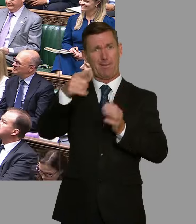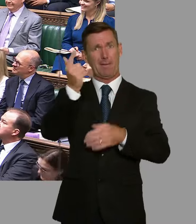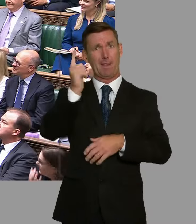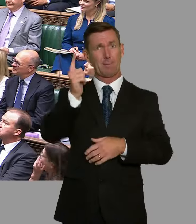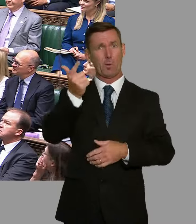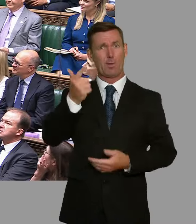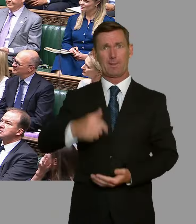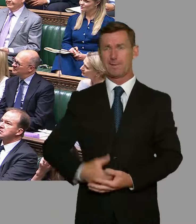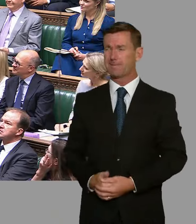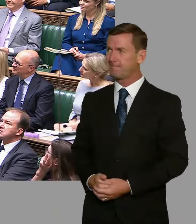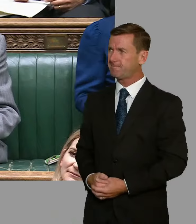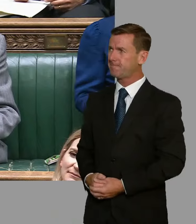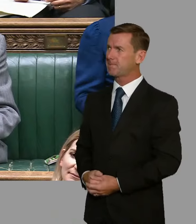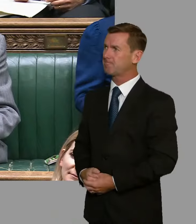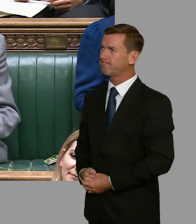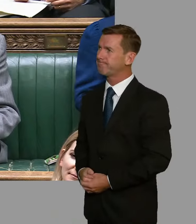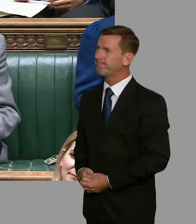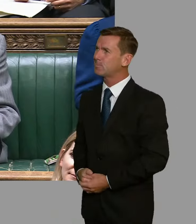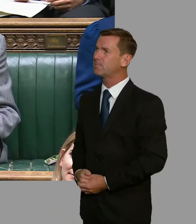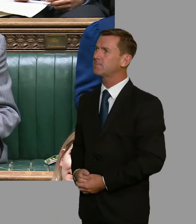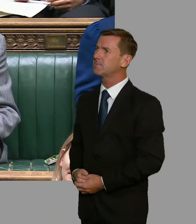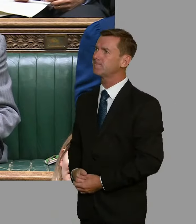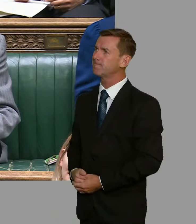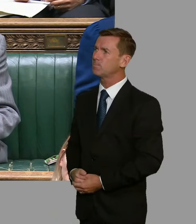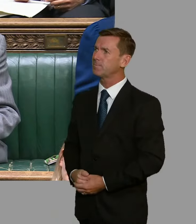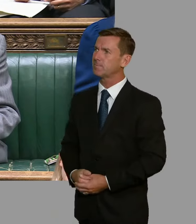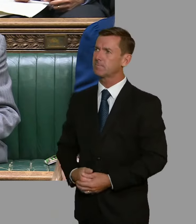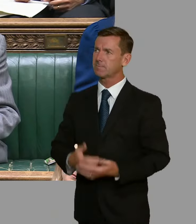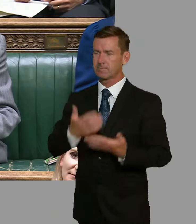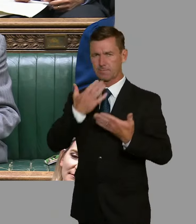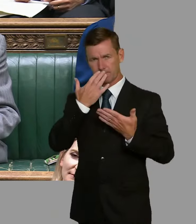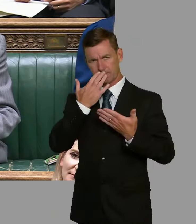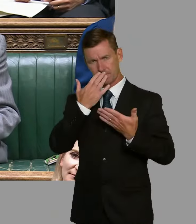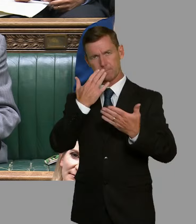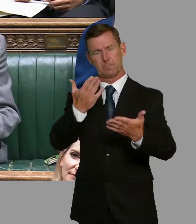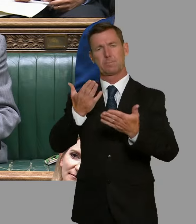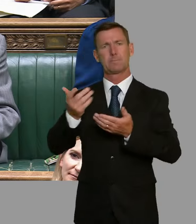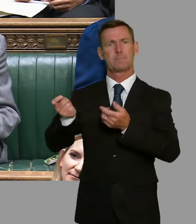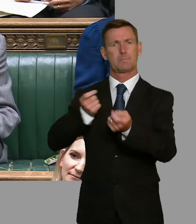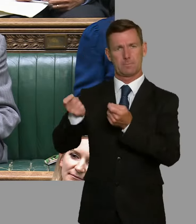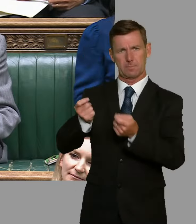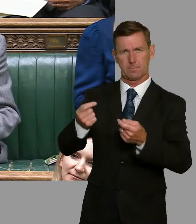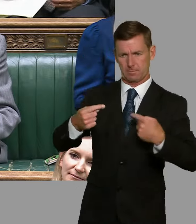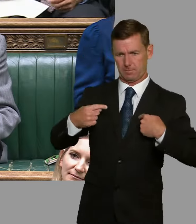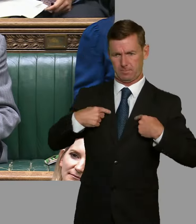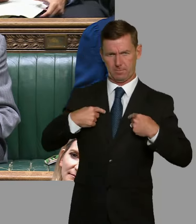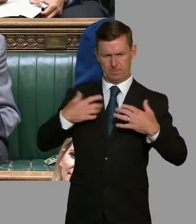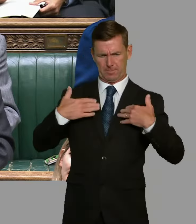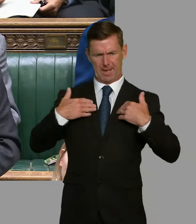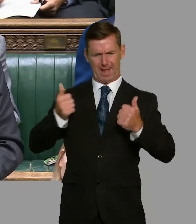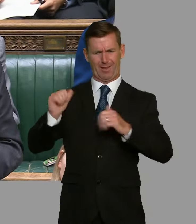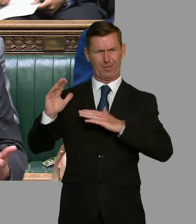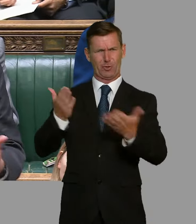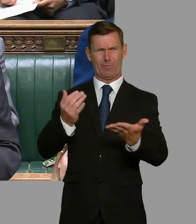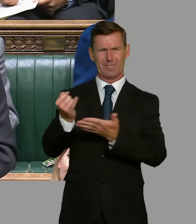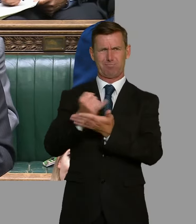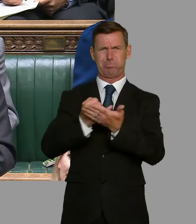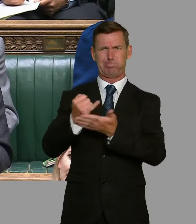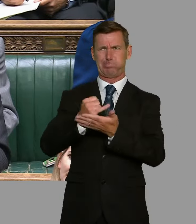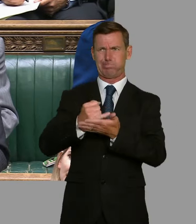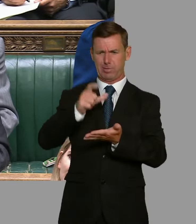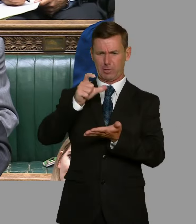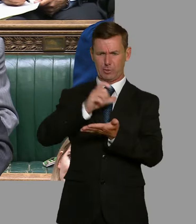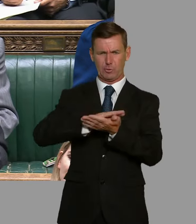July, health services in my constituency have got worse. The Chase Hospital may close, in Borden the promised health hub has not